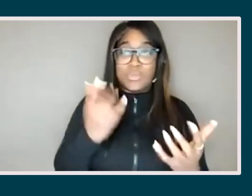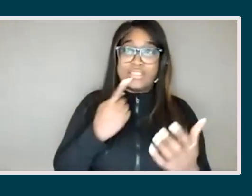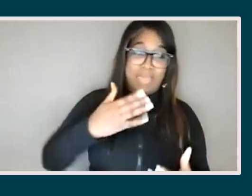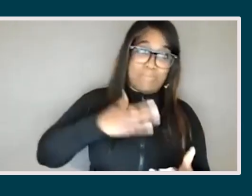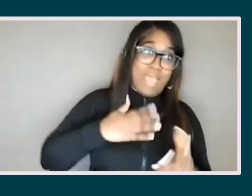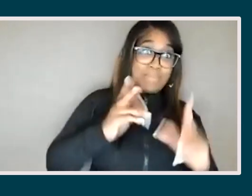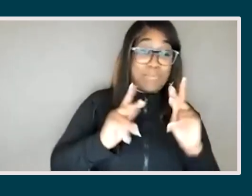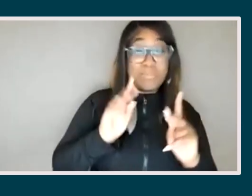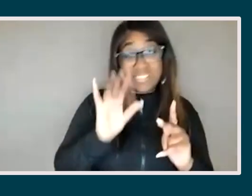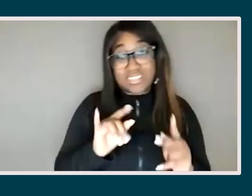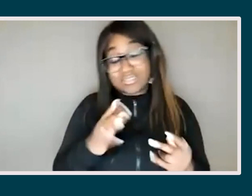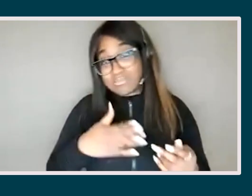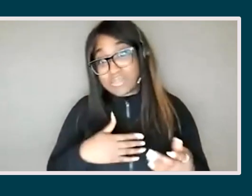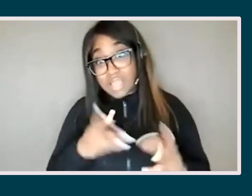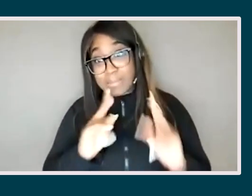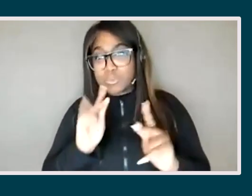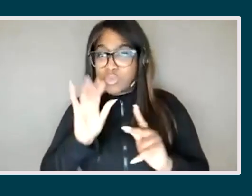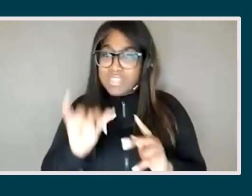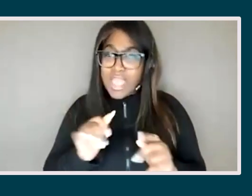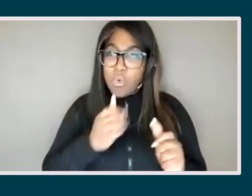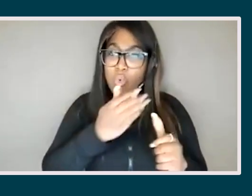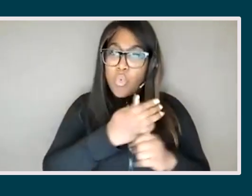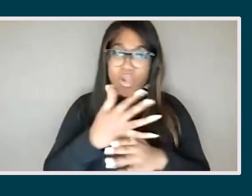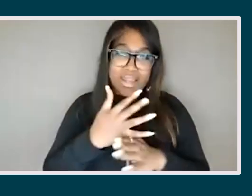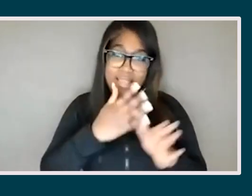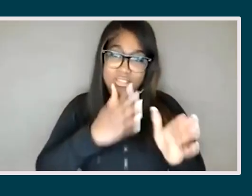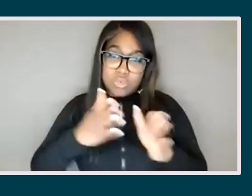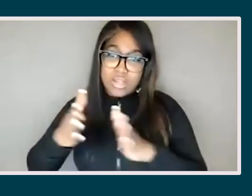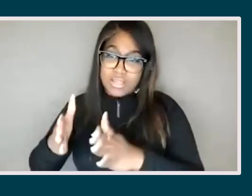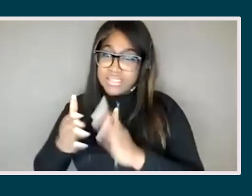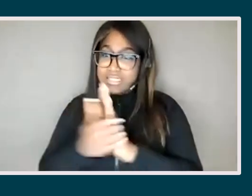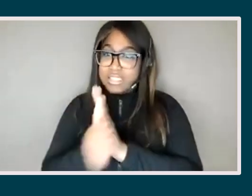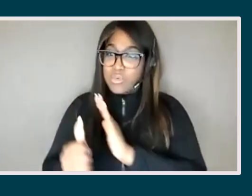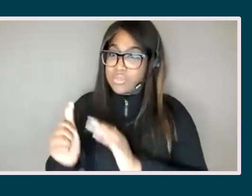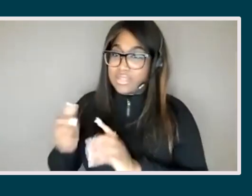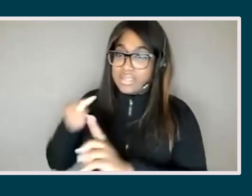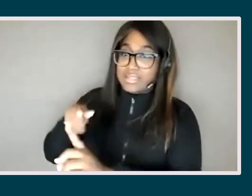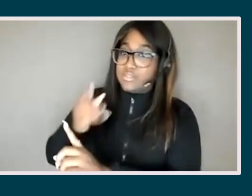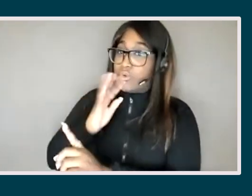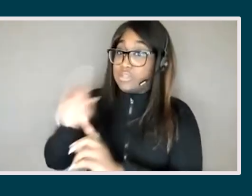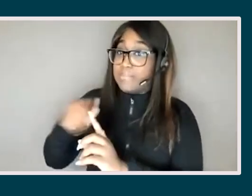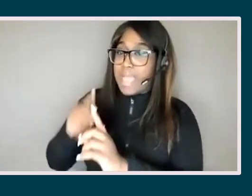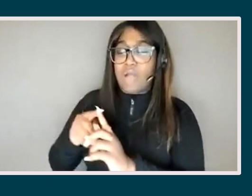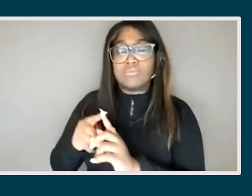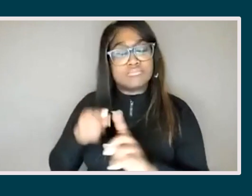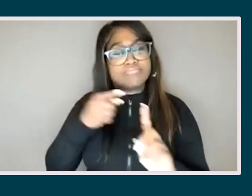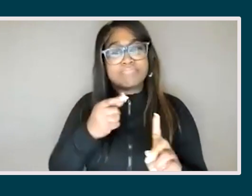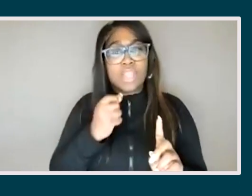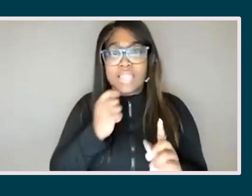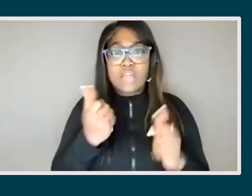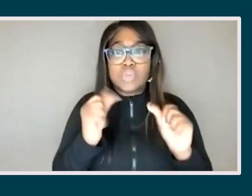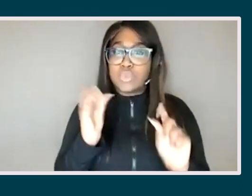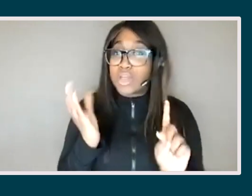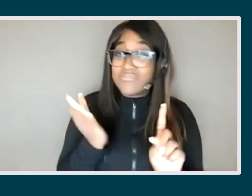the organizing skills that he talked about that were about not trying to convince, not trying to activate you to